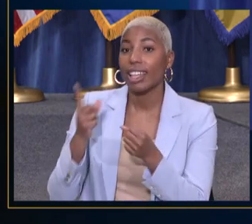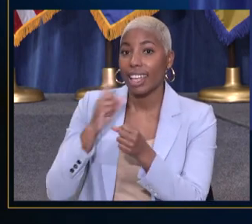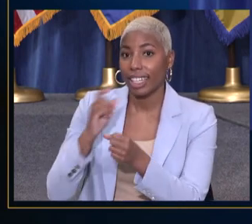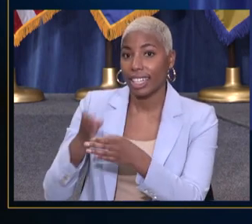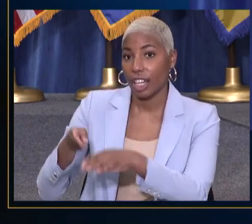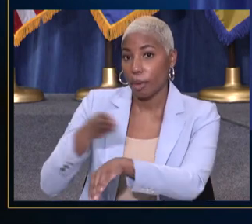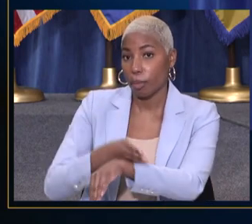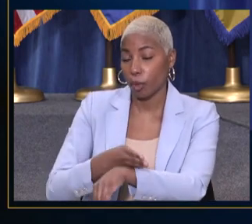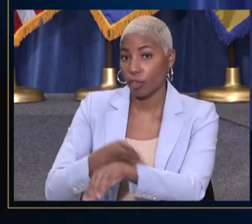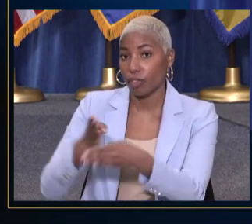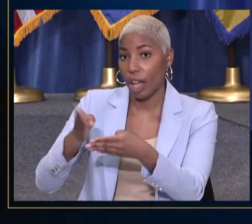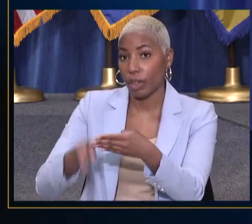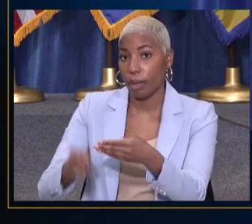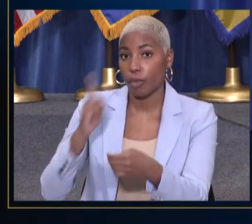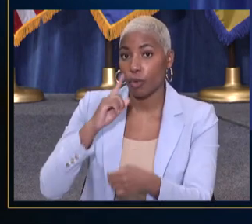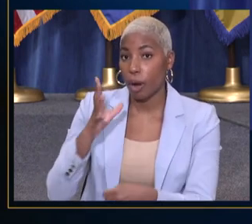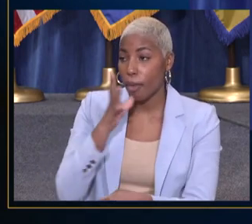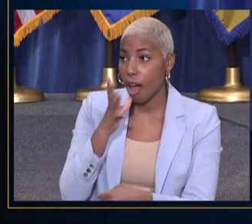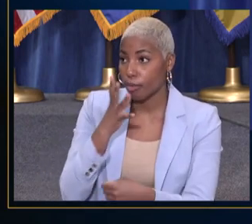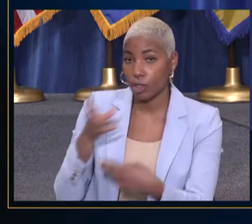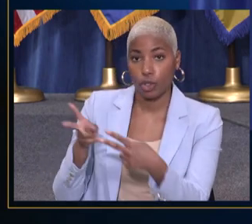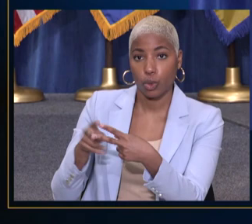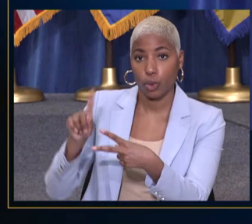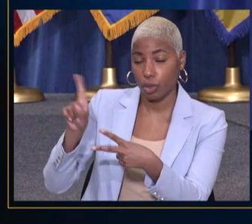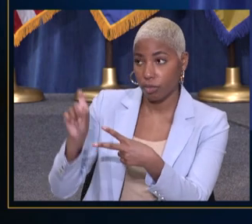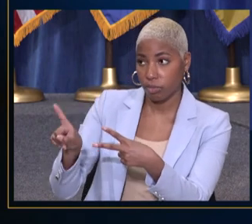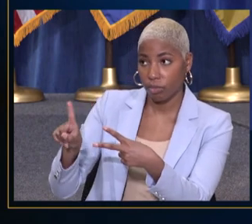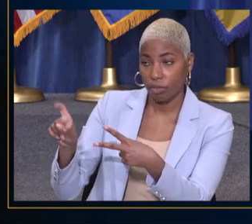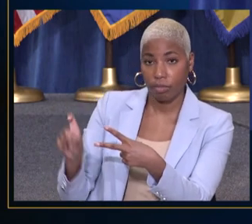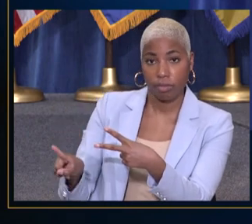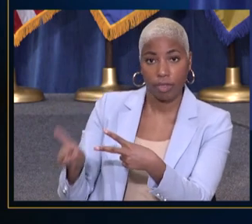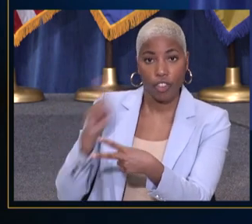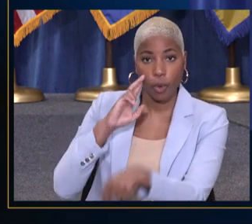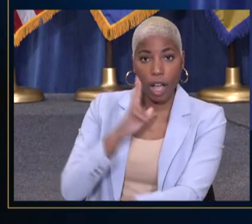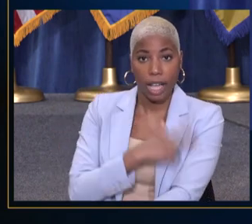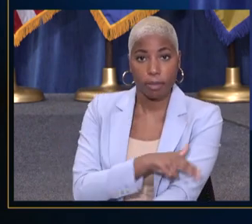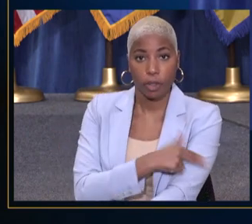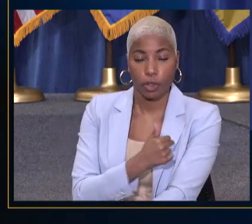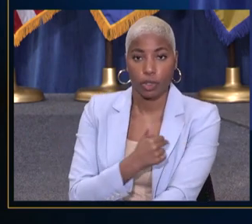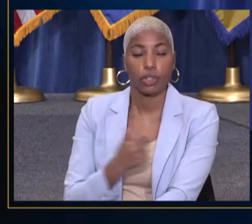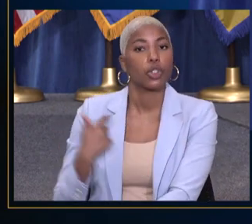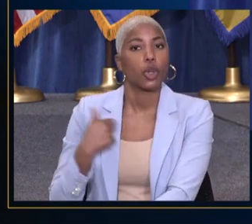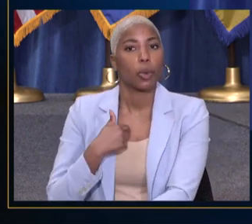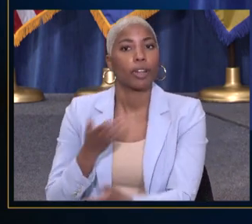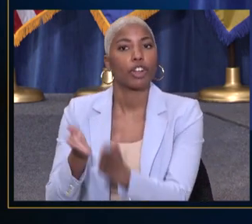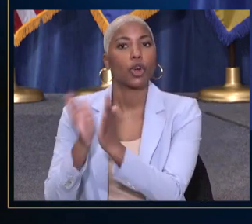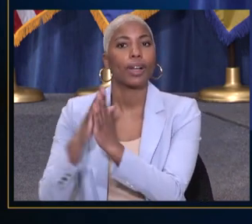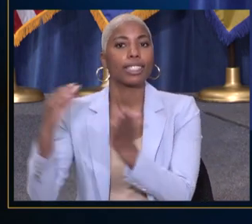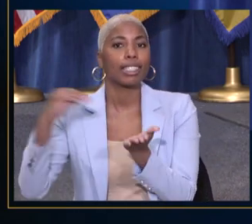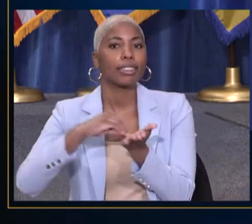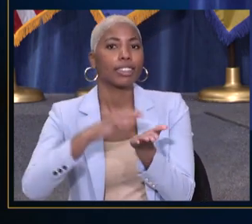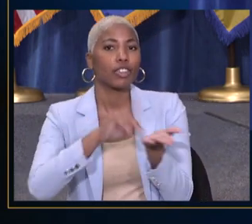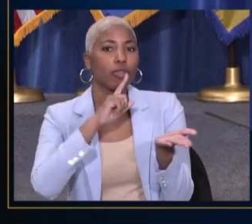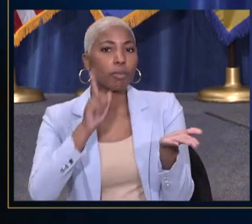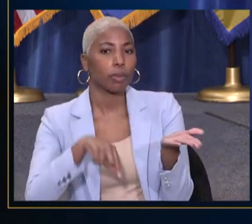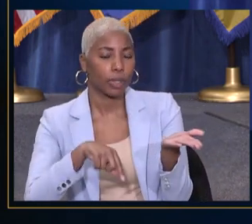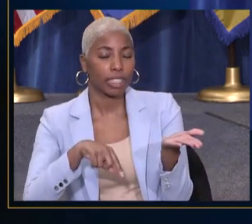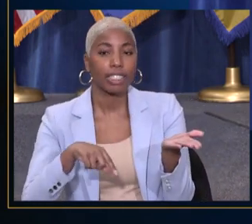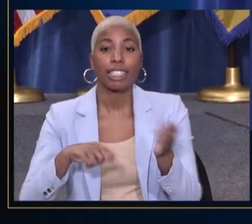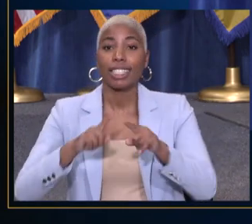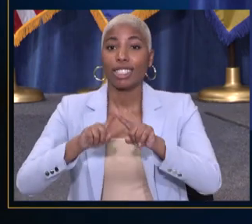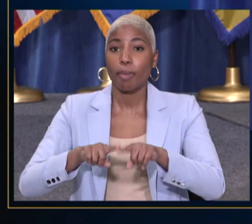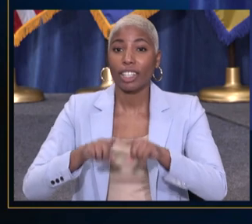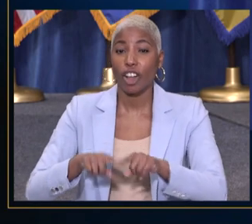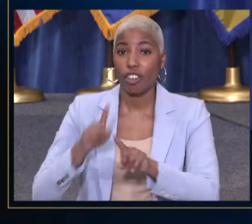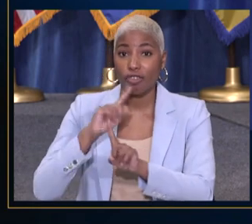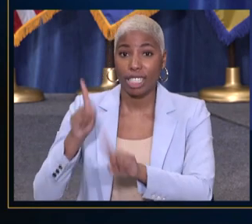for moms? That is an example of one of the measures we're requesting, and depending on the responses, some of the